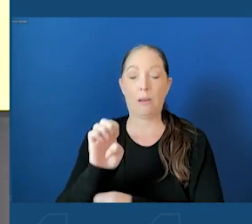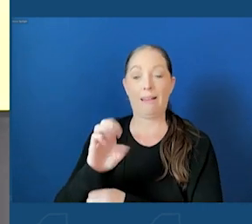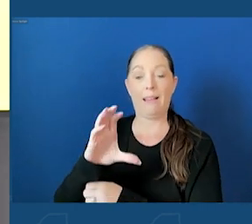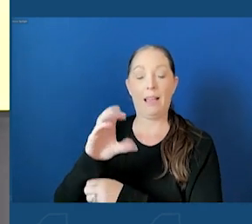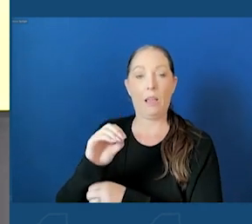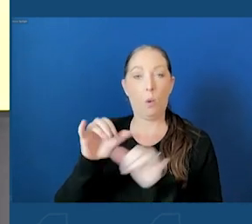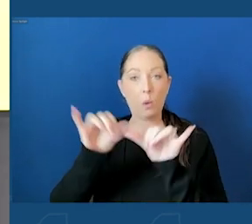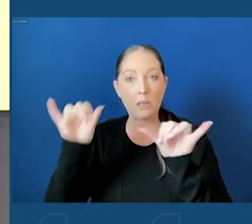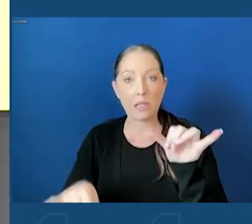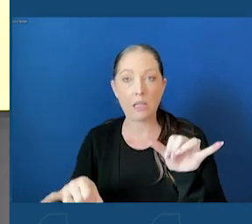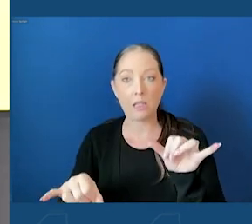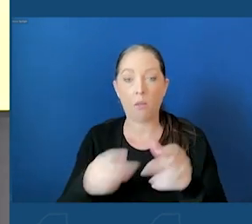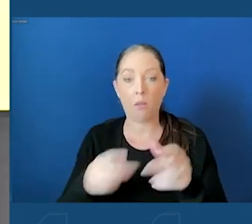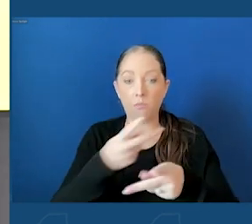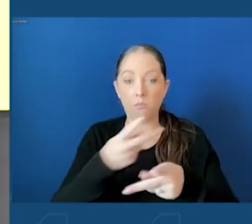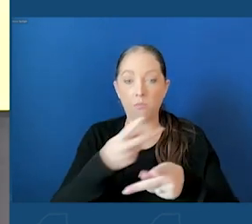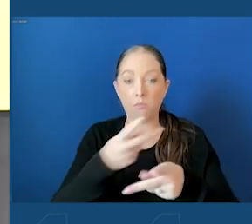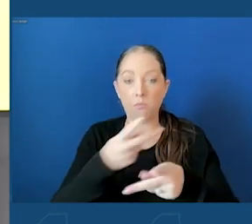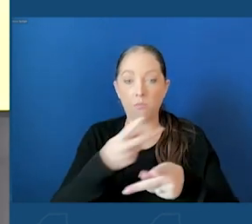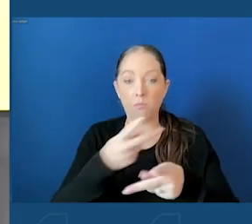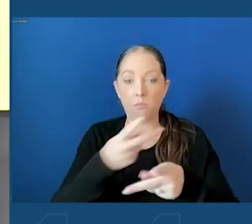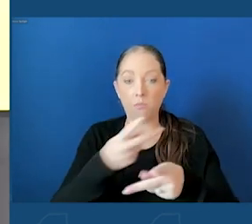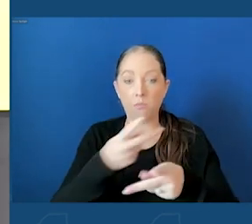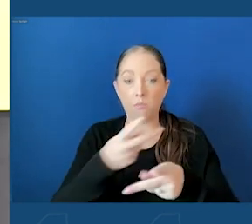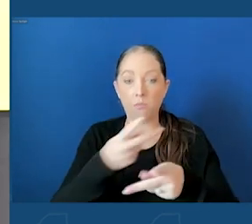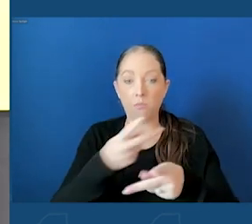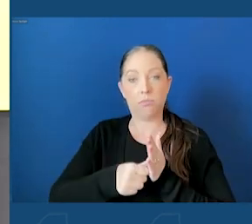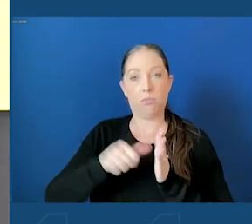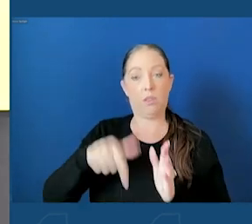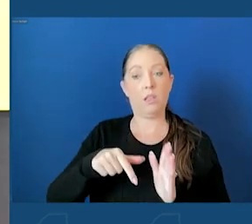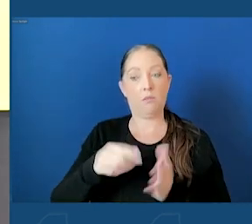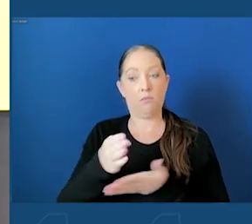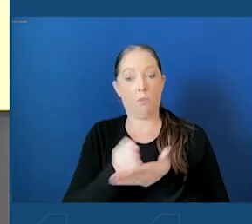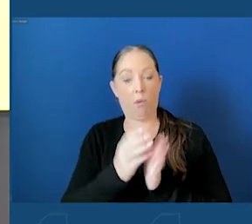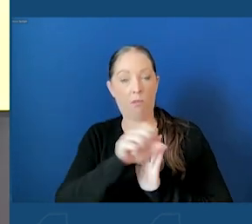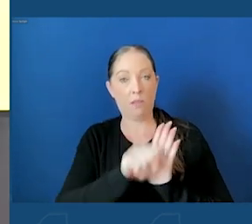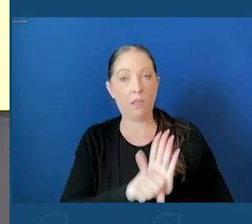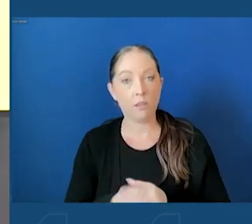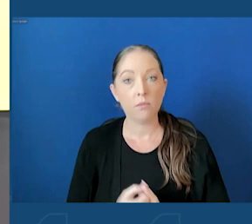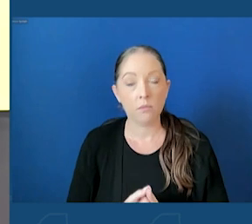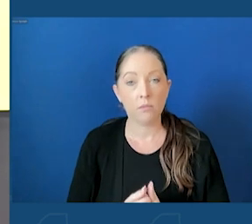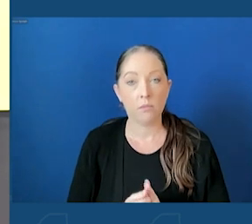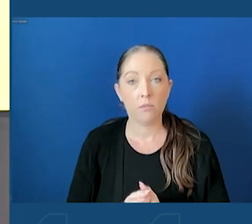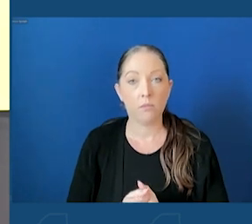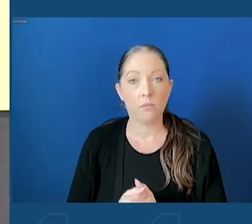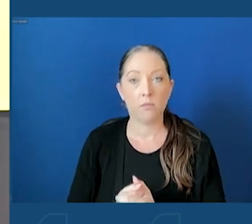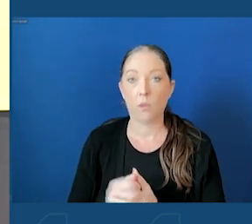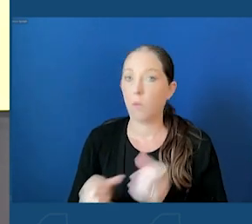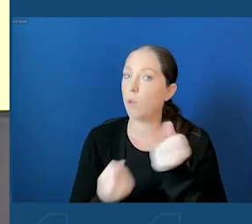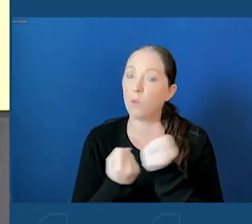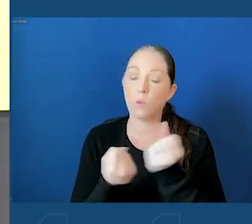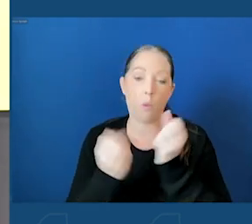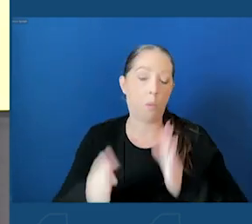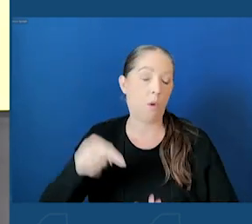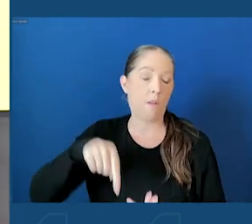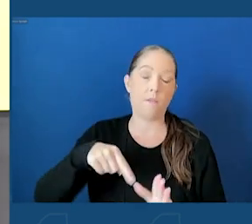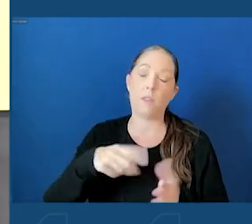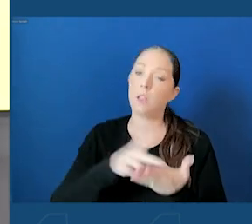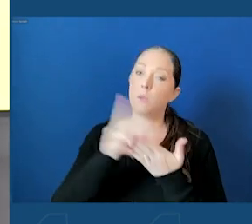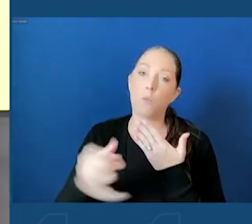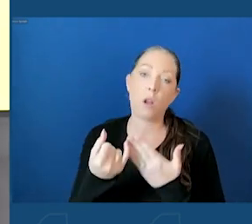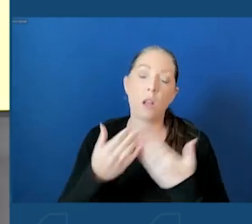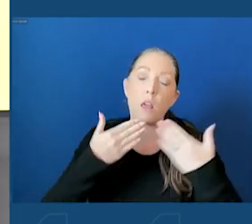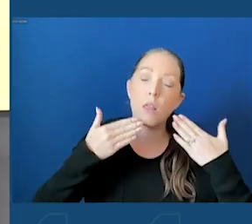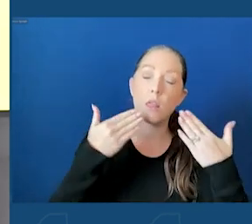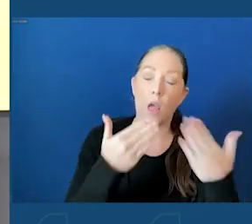what defines this magnificent part of our state. But he's also been a great supporter of this project. And I want to thank him and